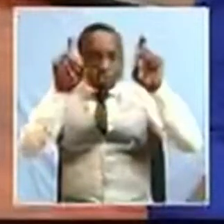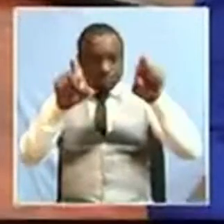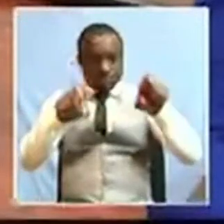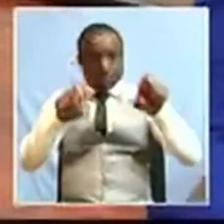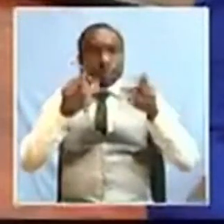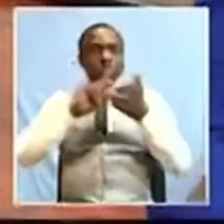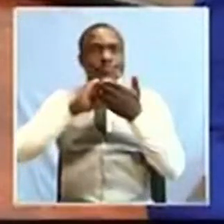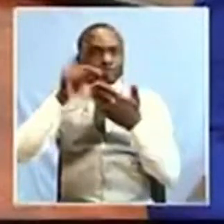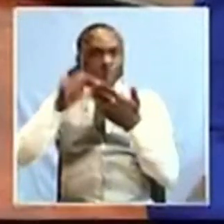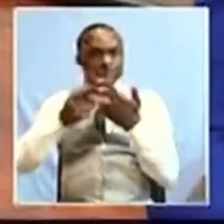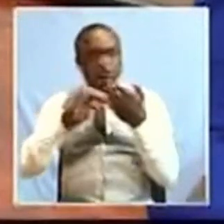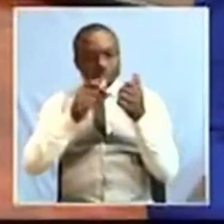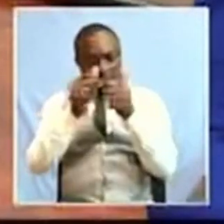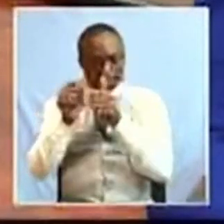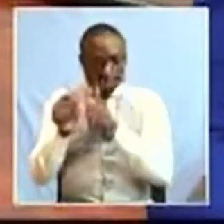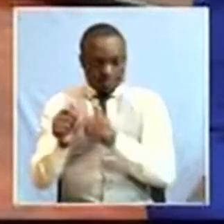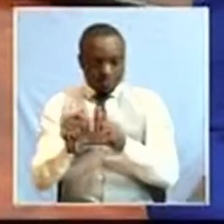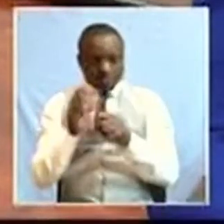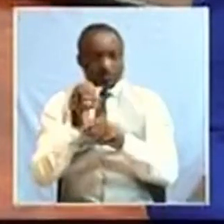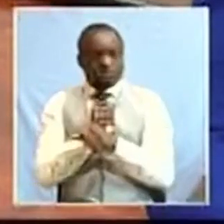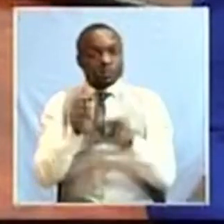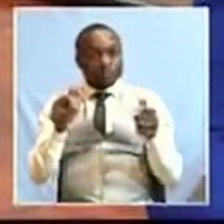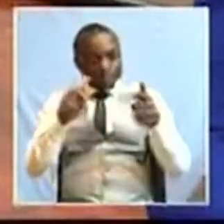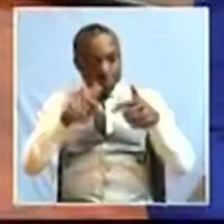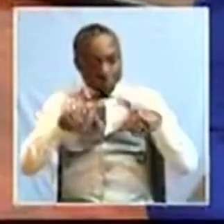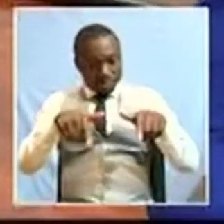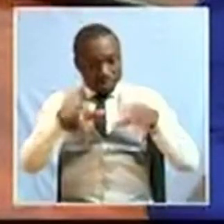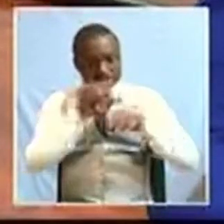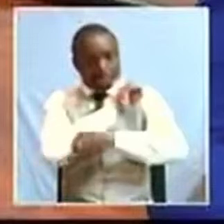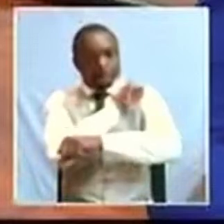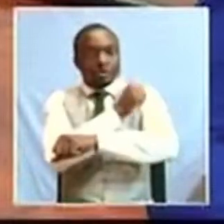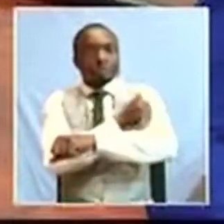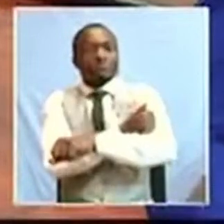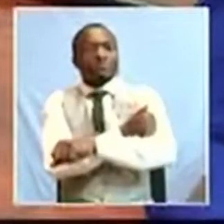Action taken. The local authority